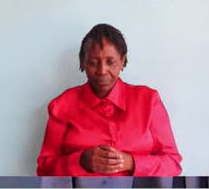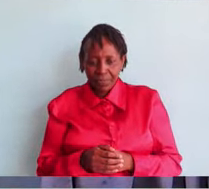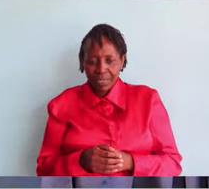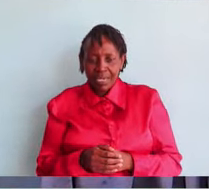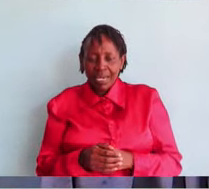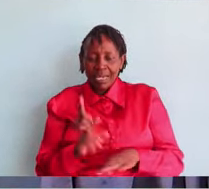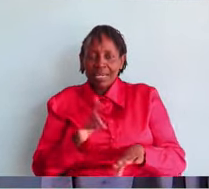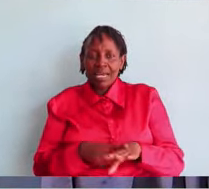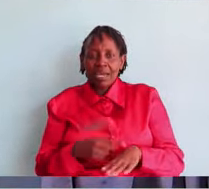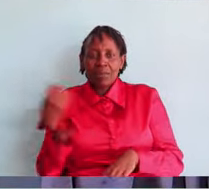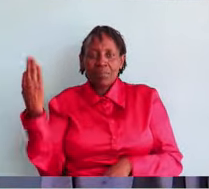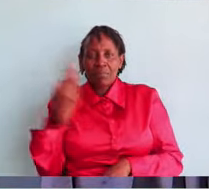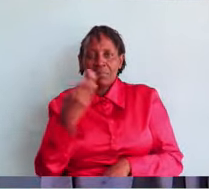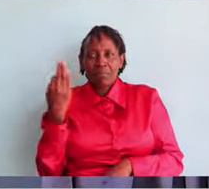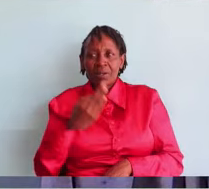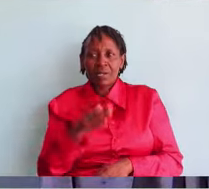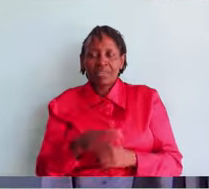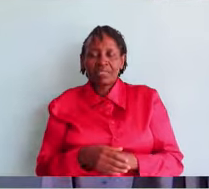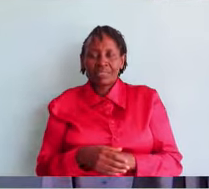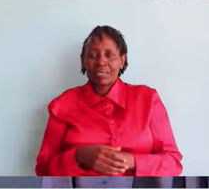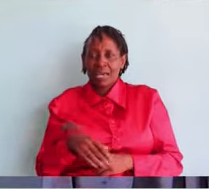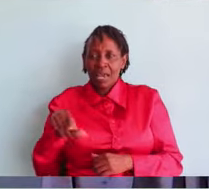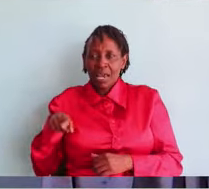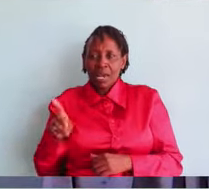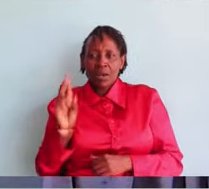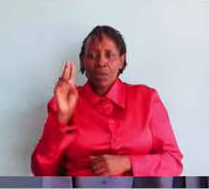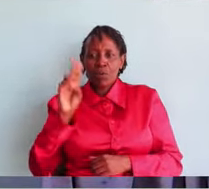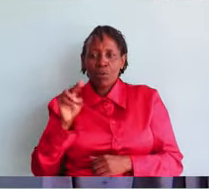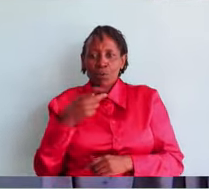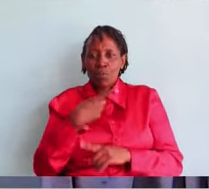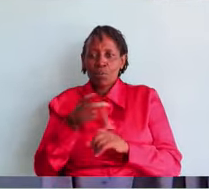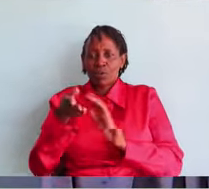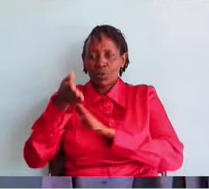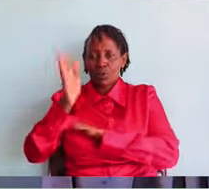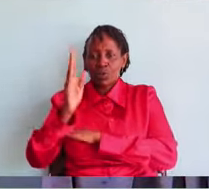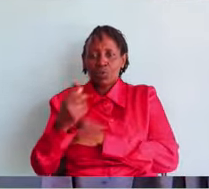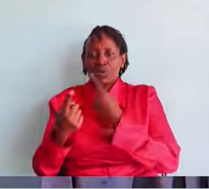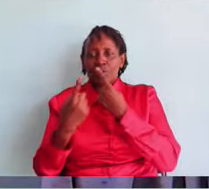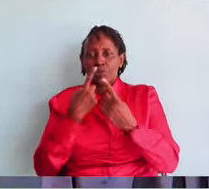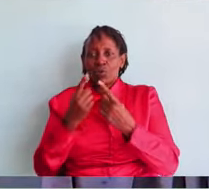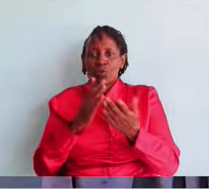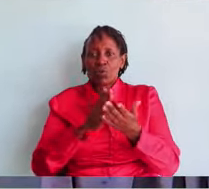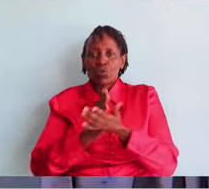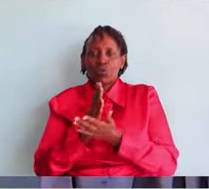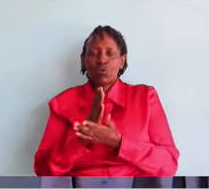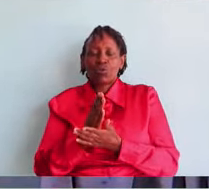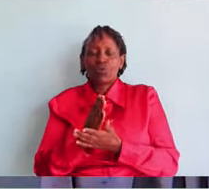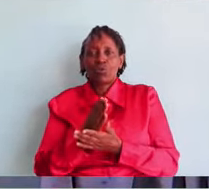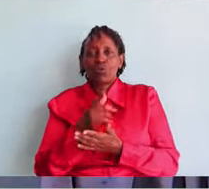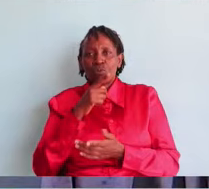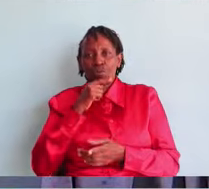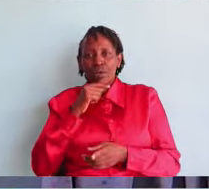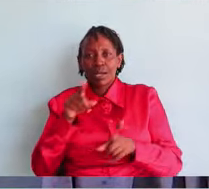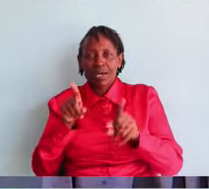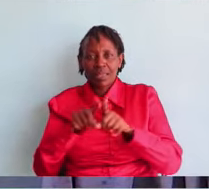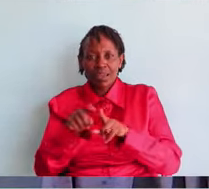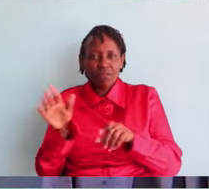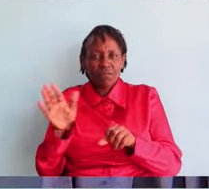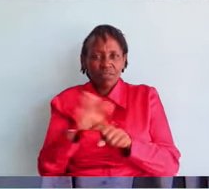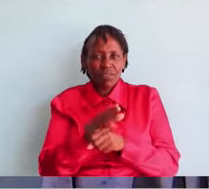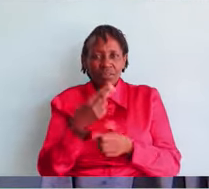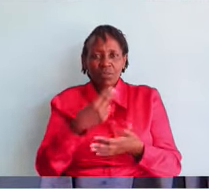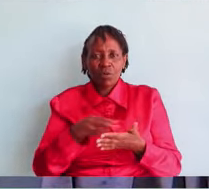speaks this word, it is not that him who is speaking, it is God speaking through him as a vessel. Won't you fill him with the Holy Spirit